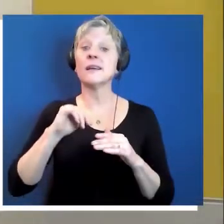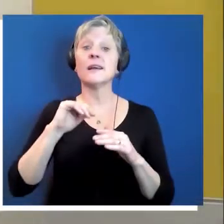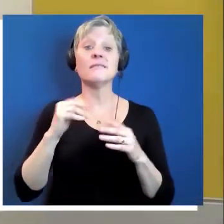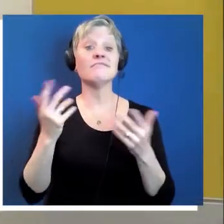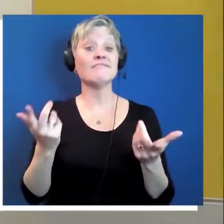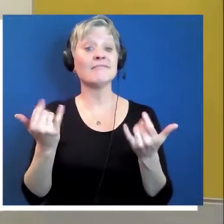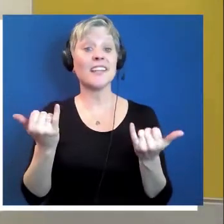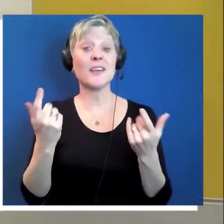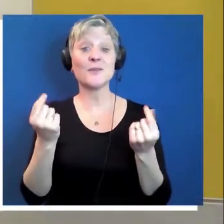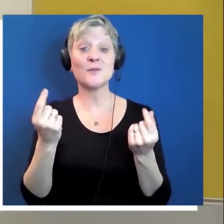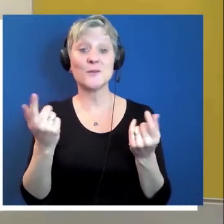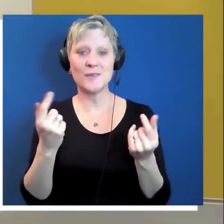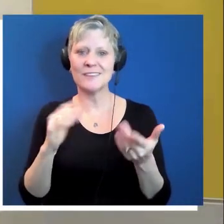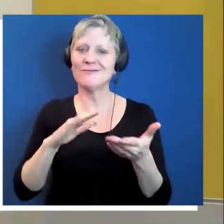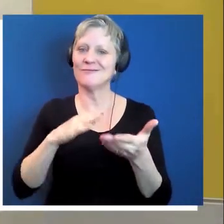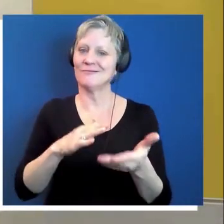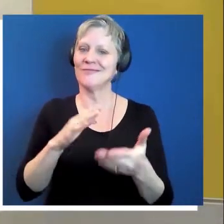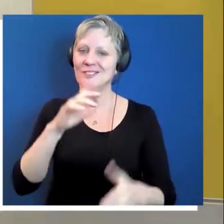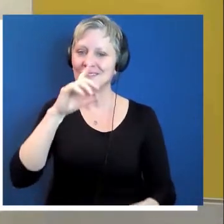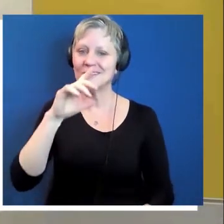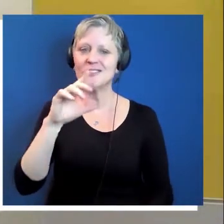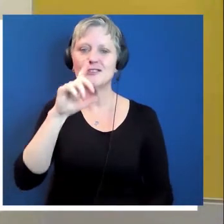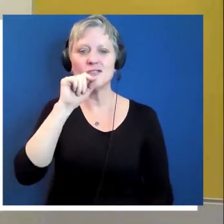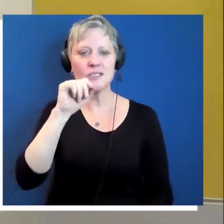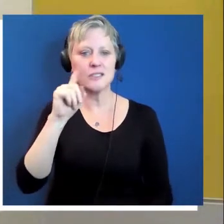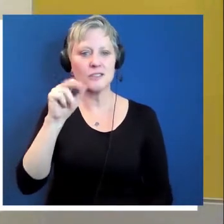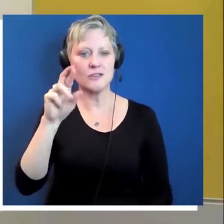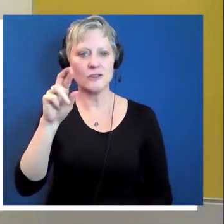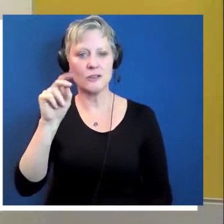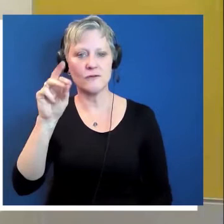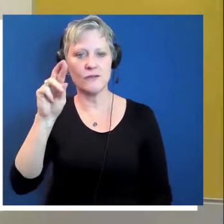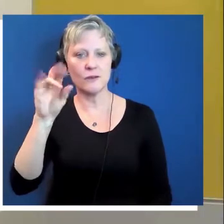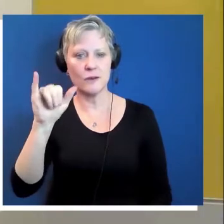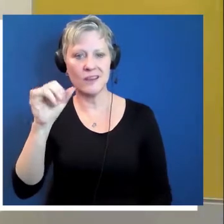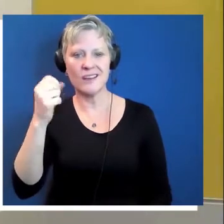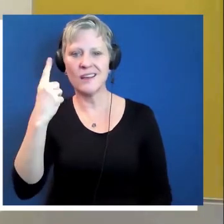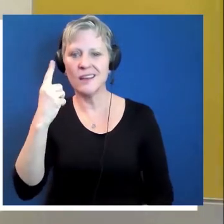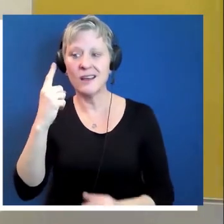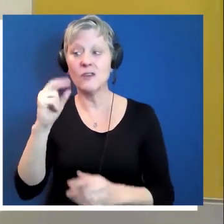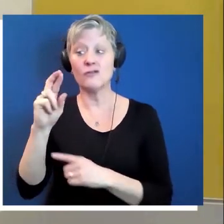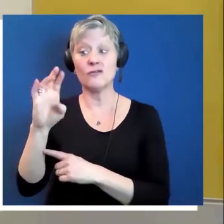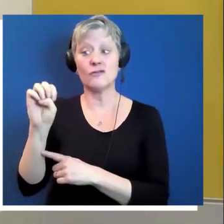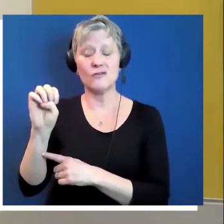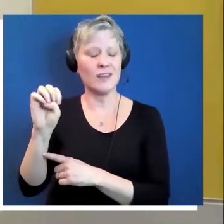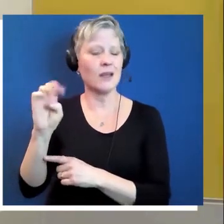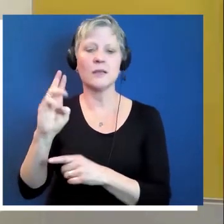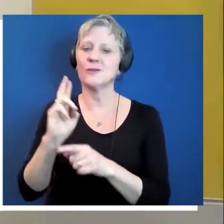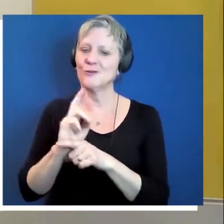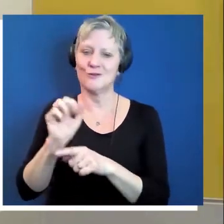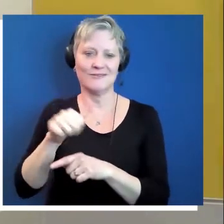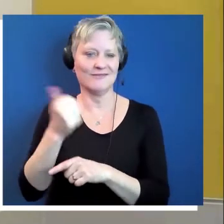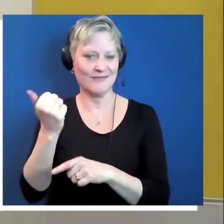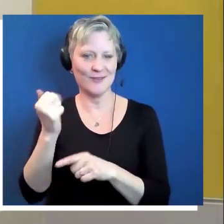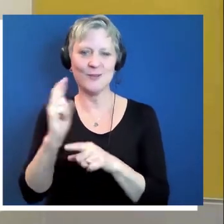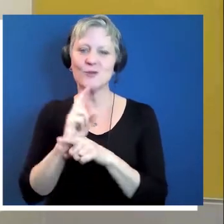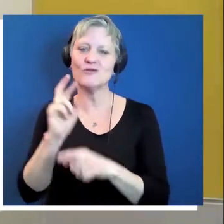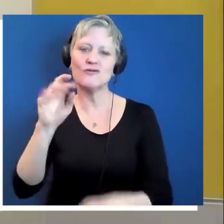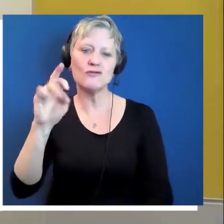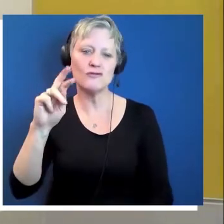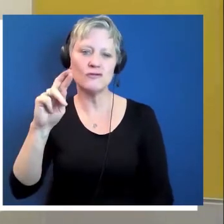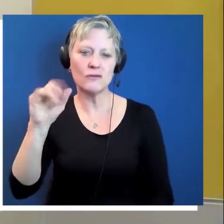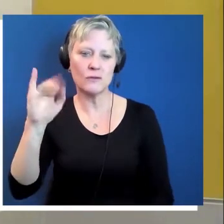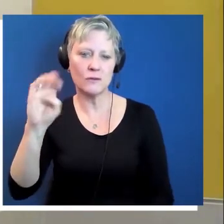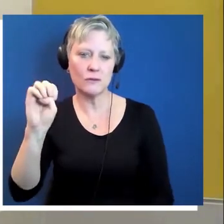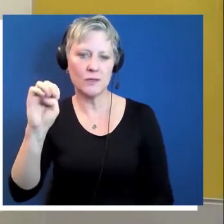Next dish I'm going to do for you is actually a chicken stir fry, but instead of using rice, we're actually going to use rice stick noodles. We're going to get some